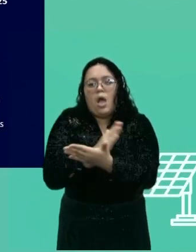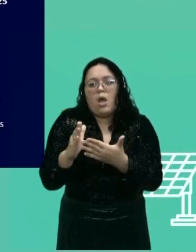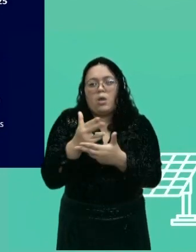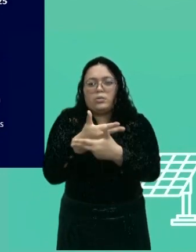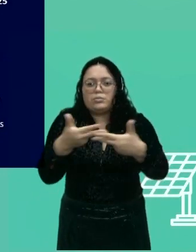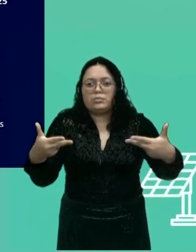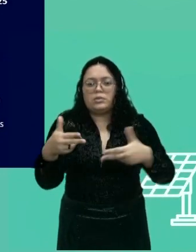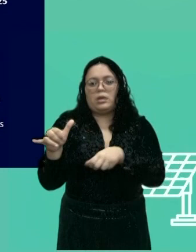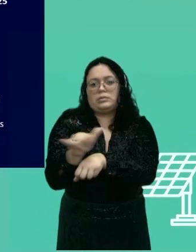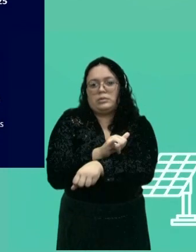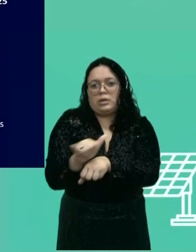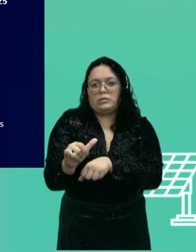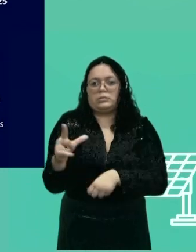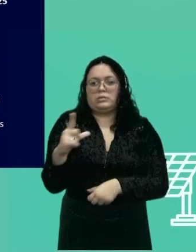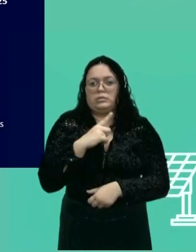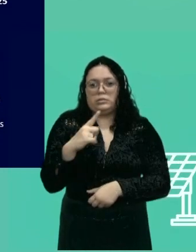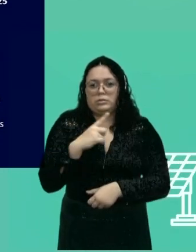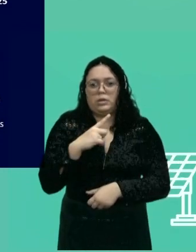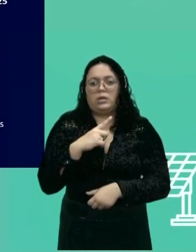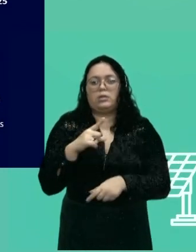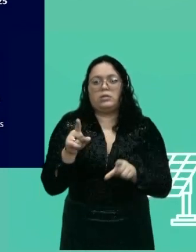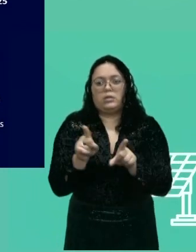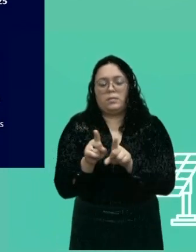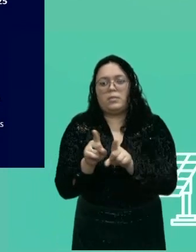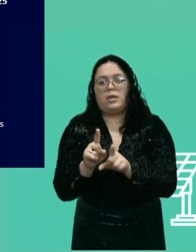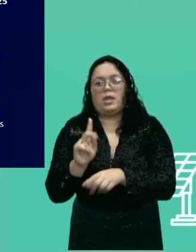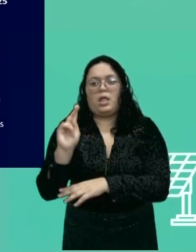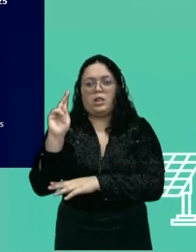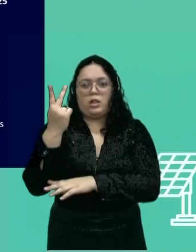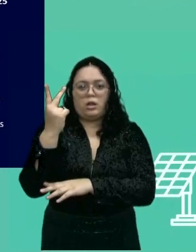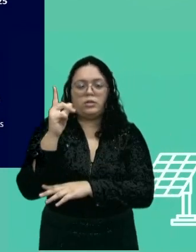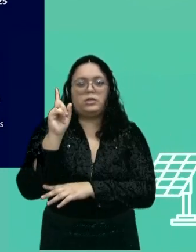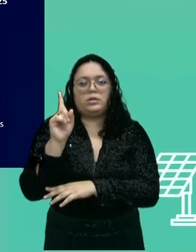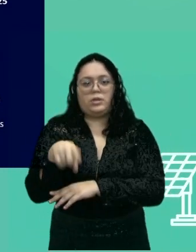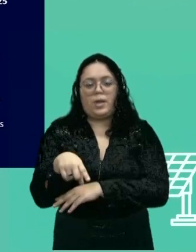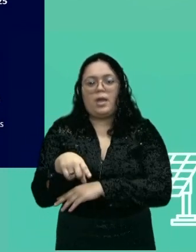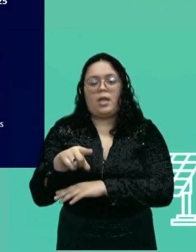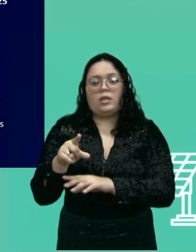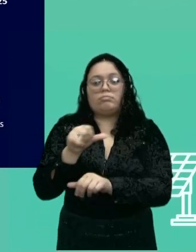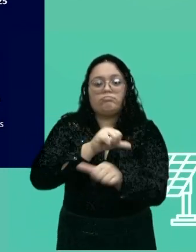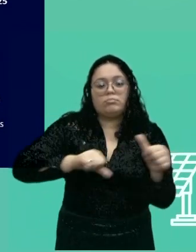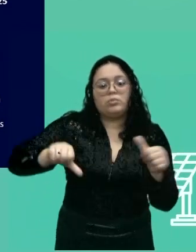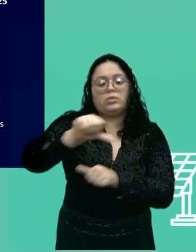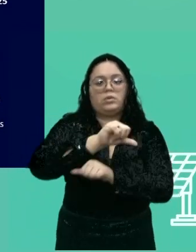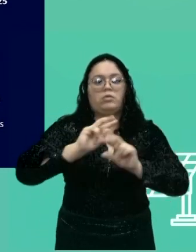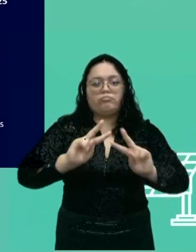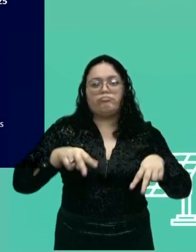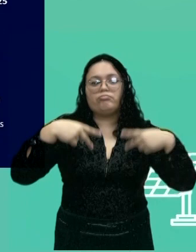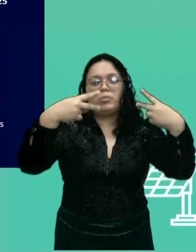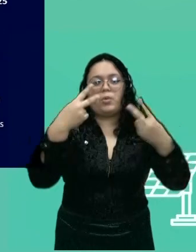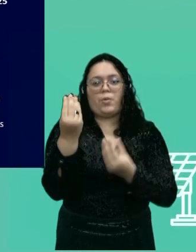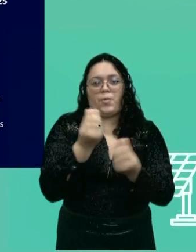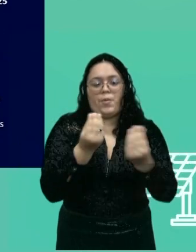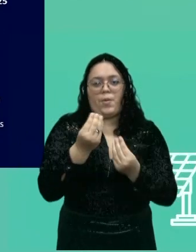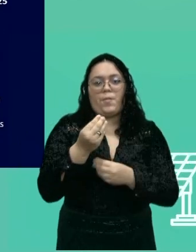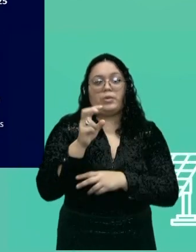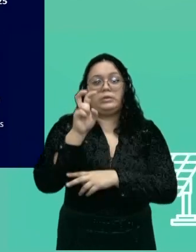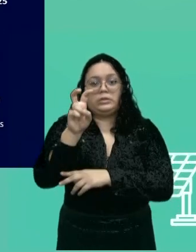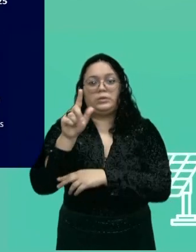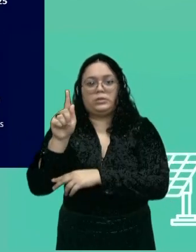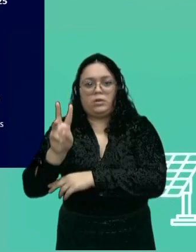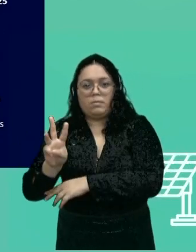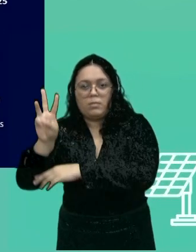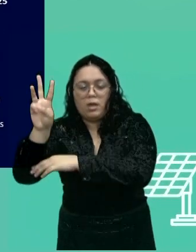as far as hydrogen goes, is the doubling of our ambition, which was initially outlined as 5 gigawatts by 2030 in